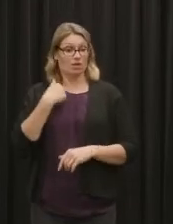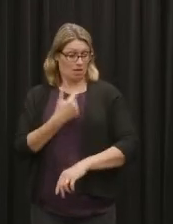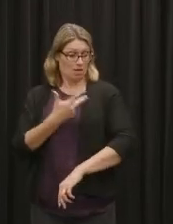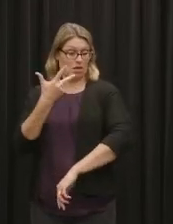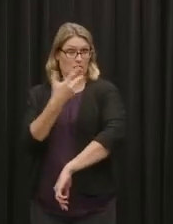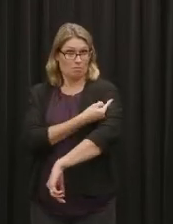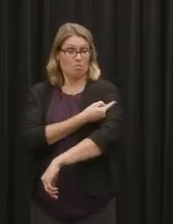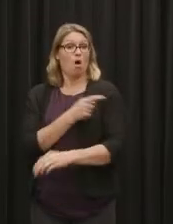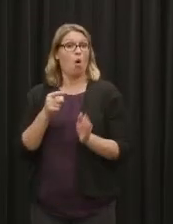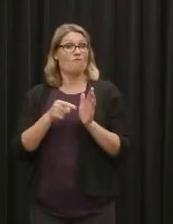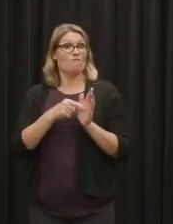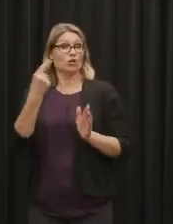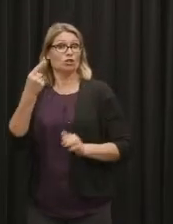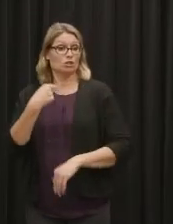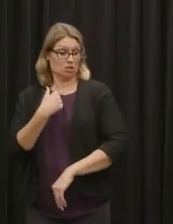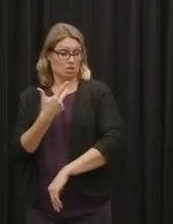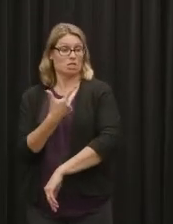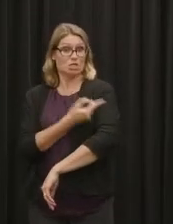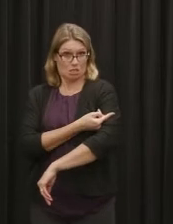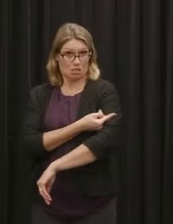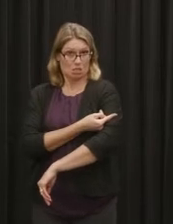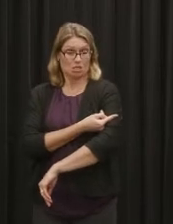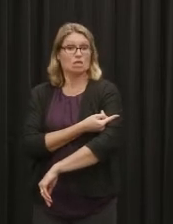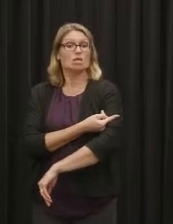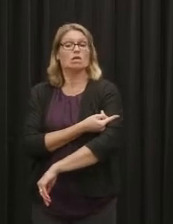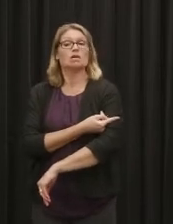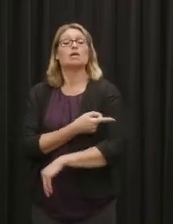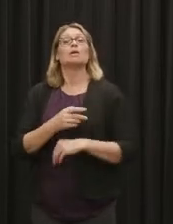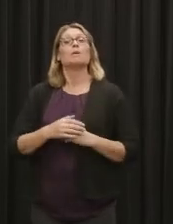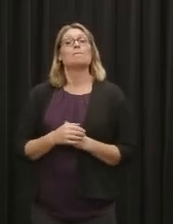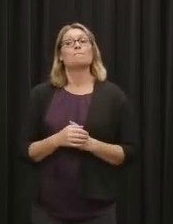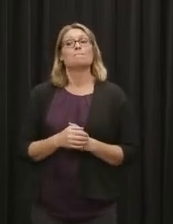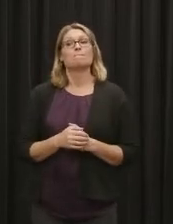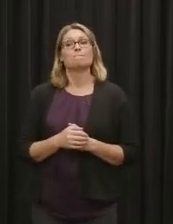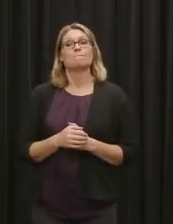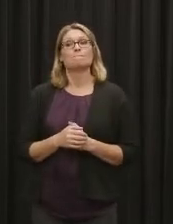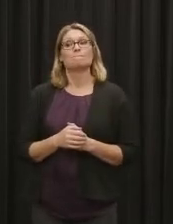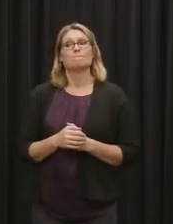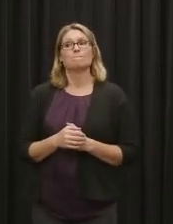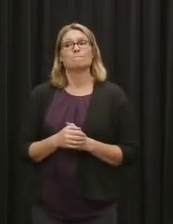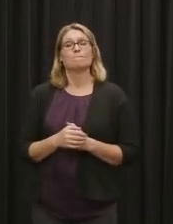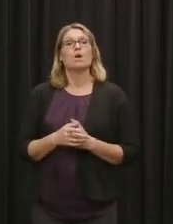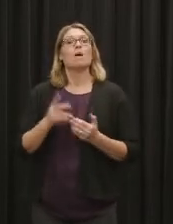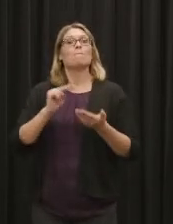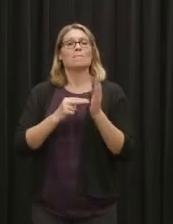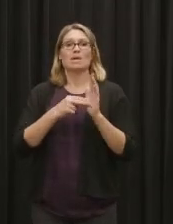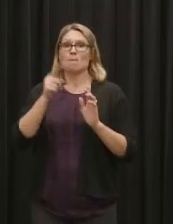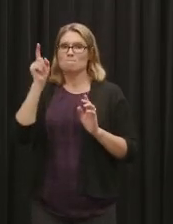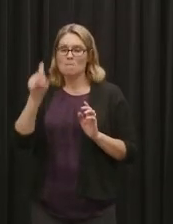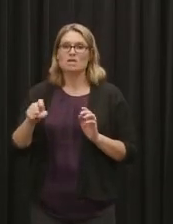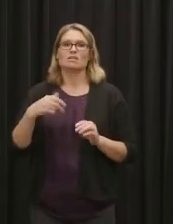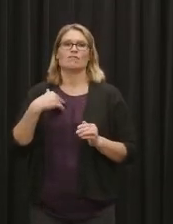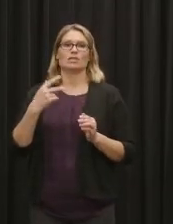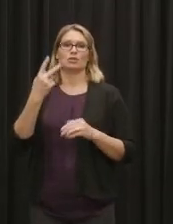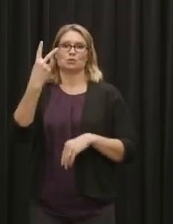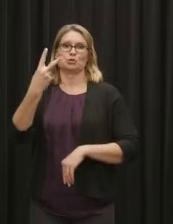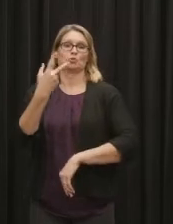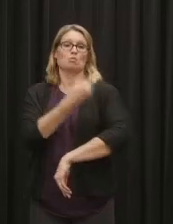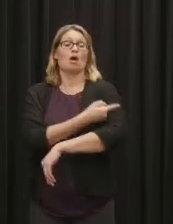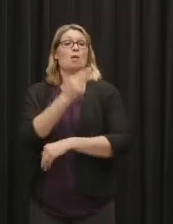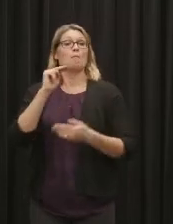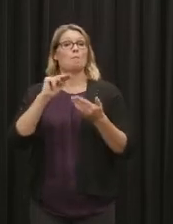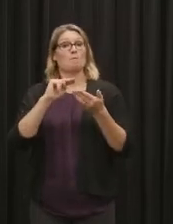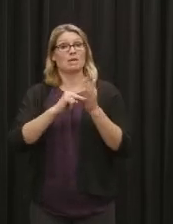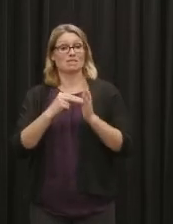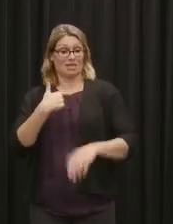Pfizer vaccine, that you have an absolutely reliable second dose to be administered 21 days